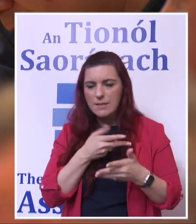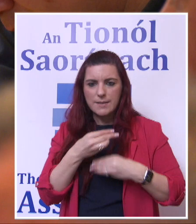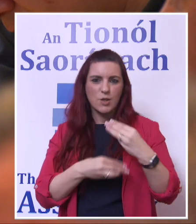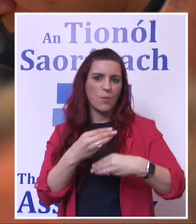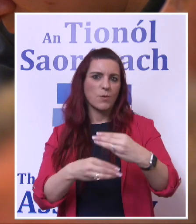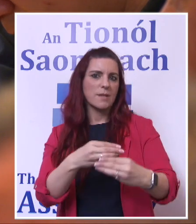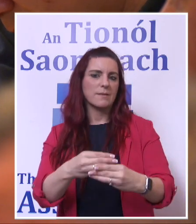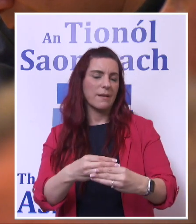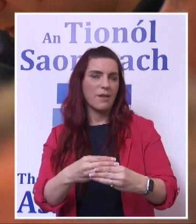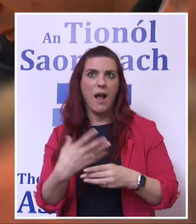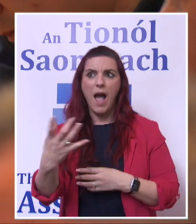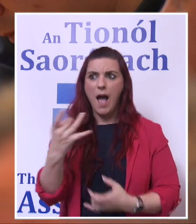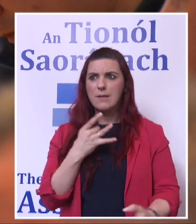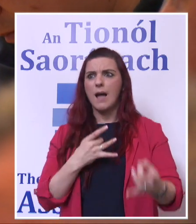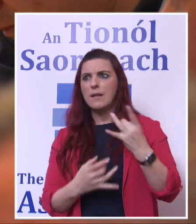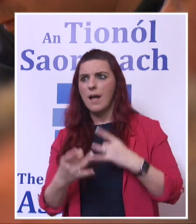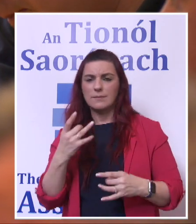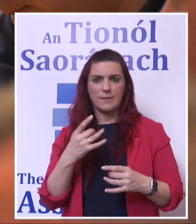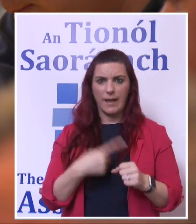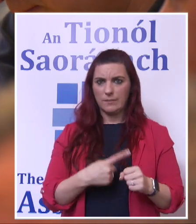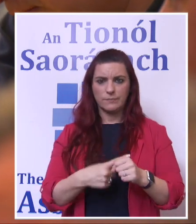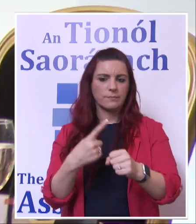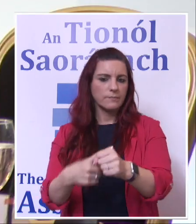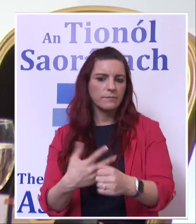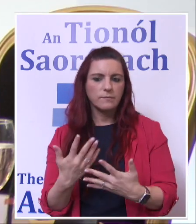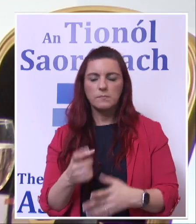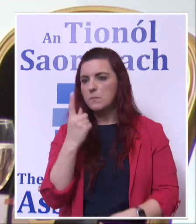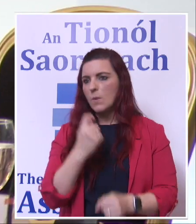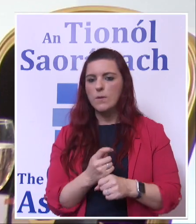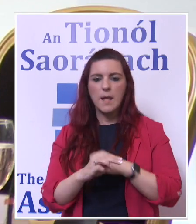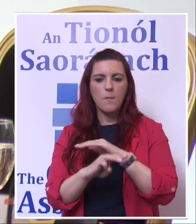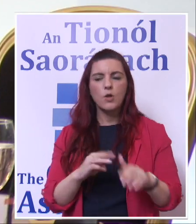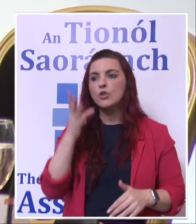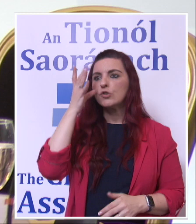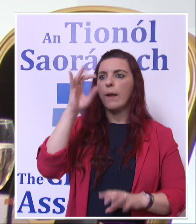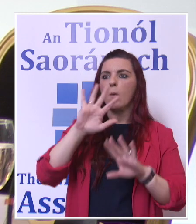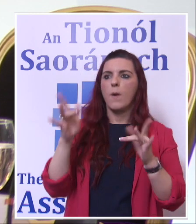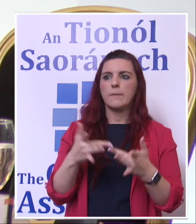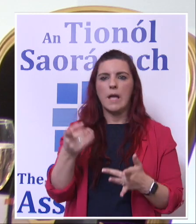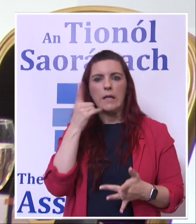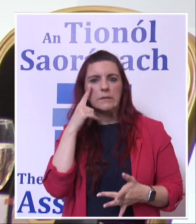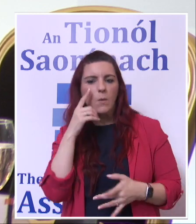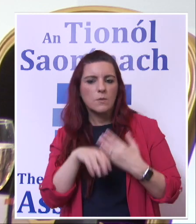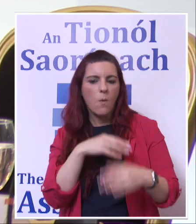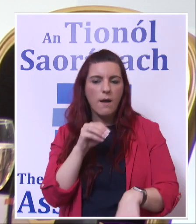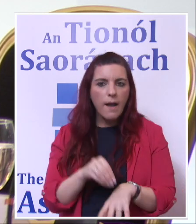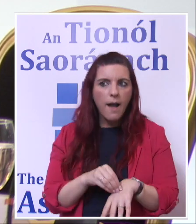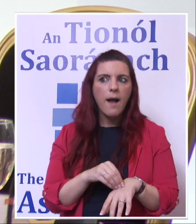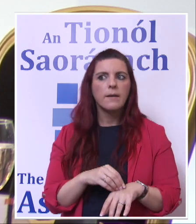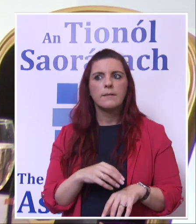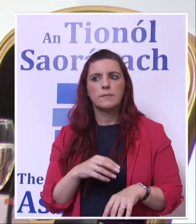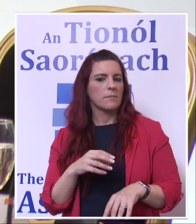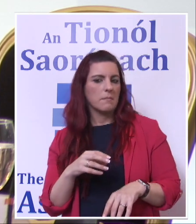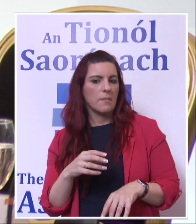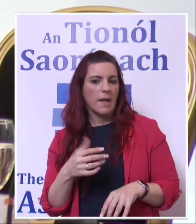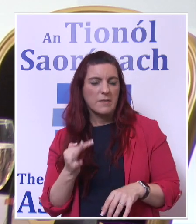calls time after time. You know, maybe get into the habit of once a month, I look at the local authority website and see what's going on. You know, something might